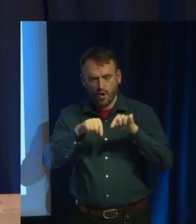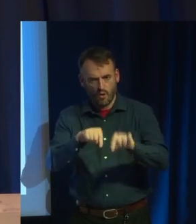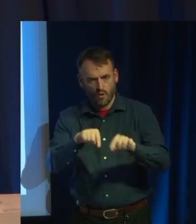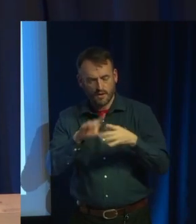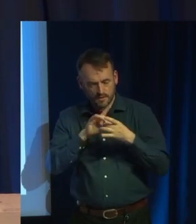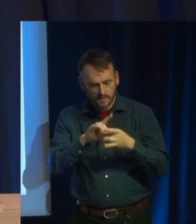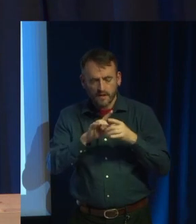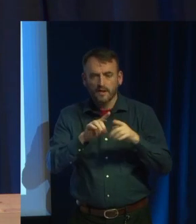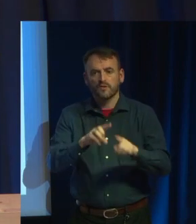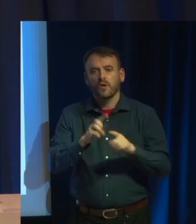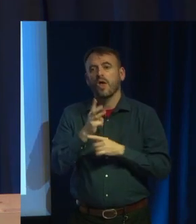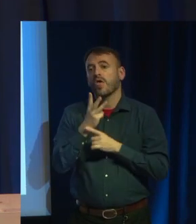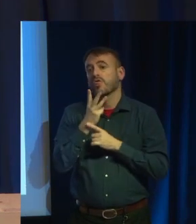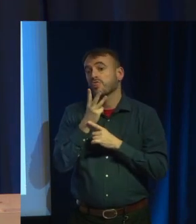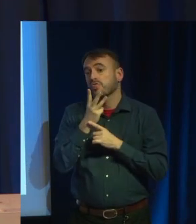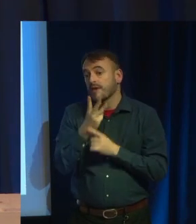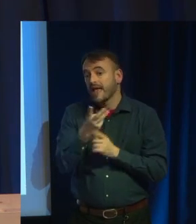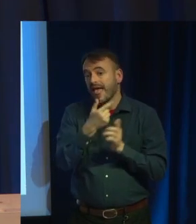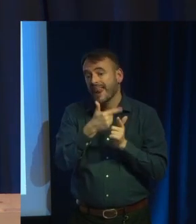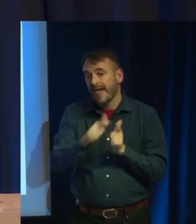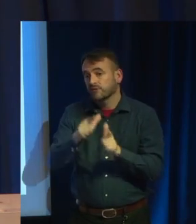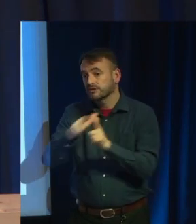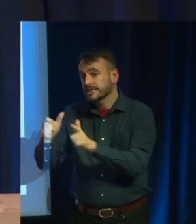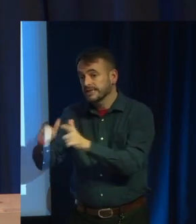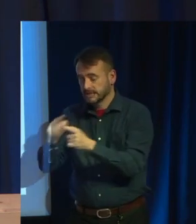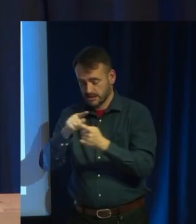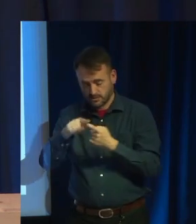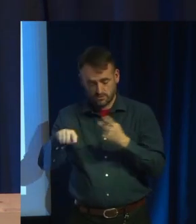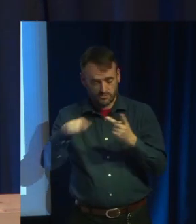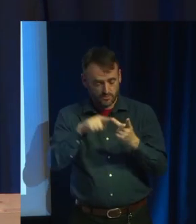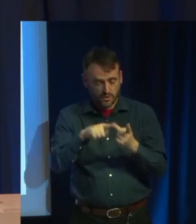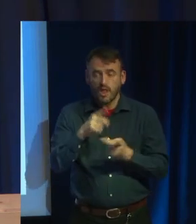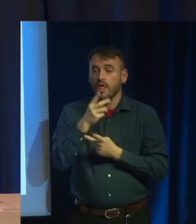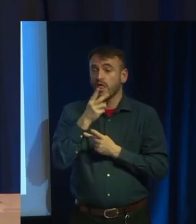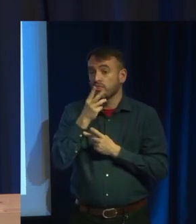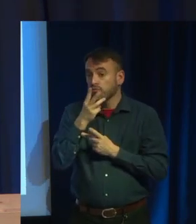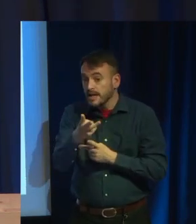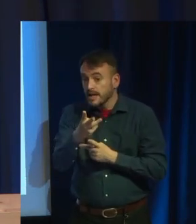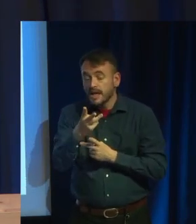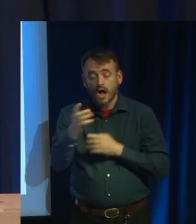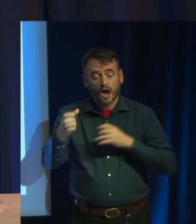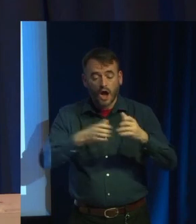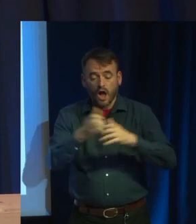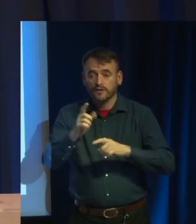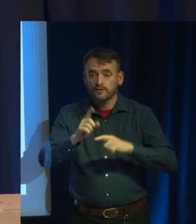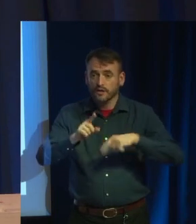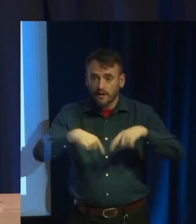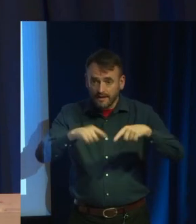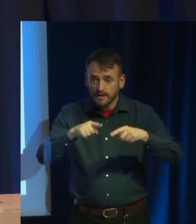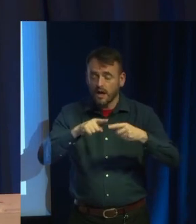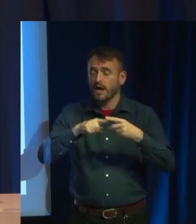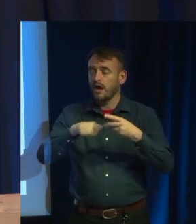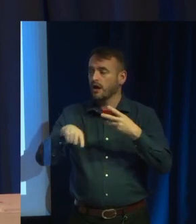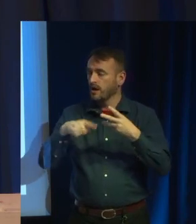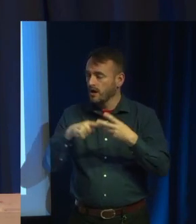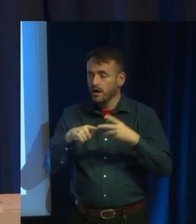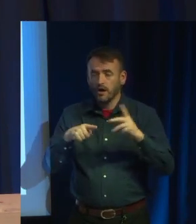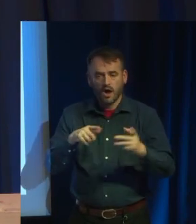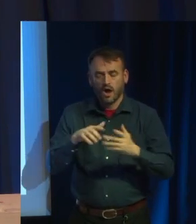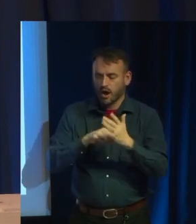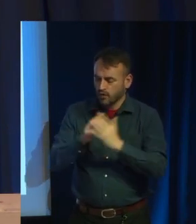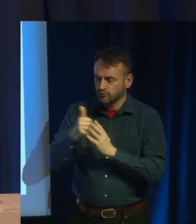casting directors, different places to record, different cultural backgrounds. That meant that it